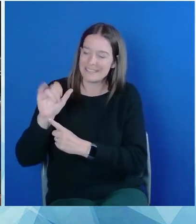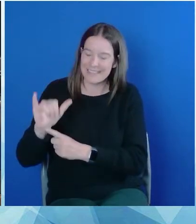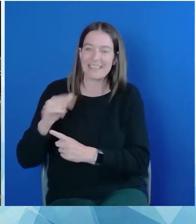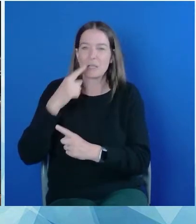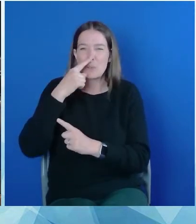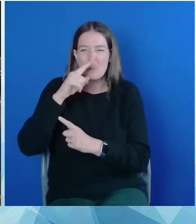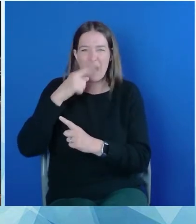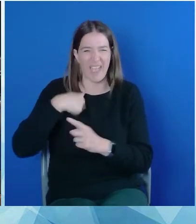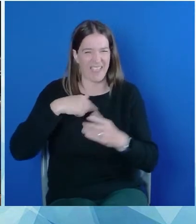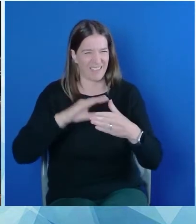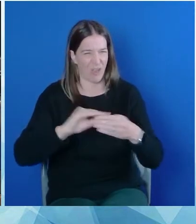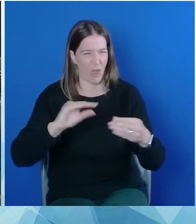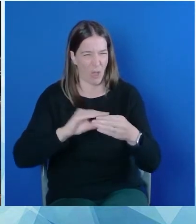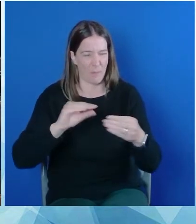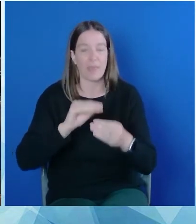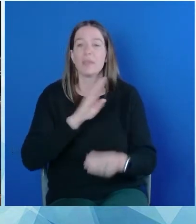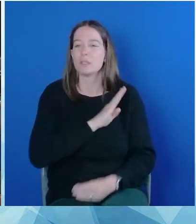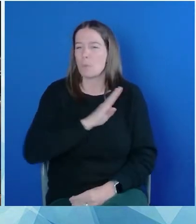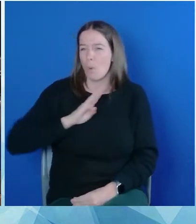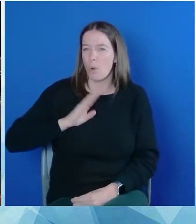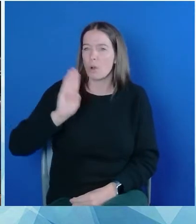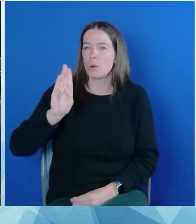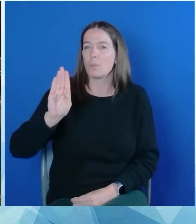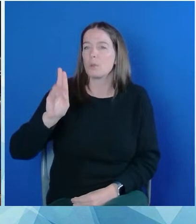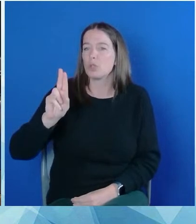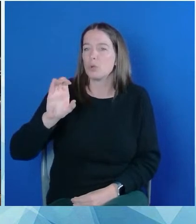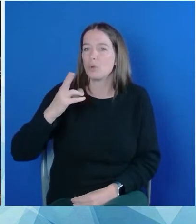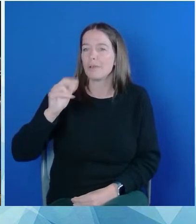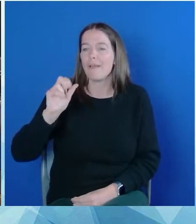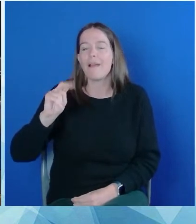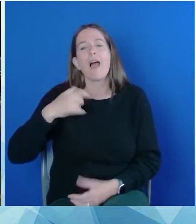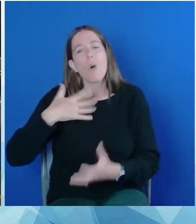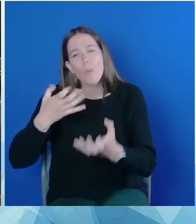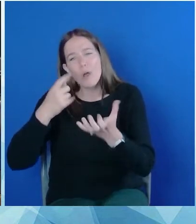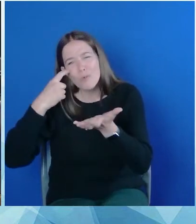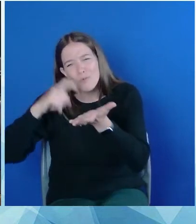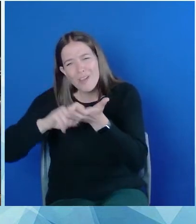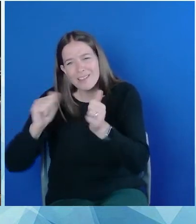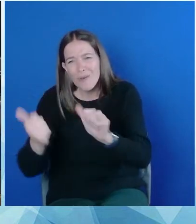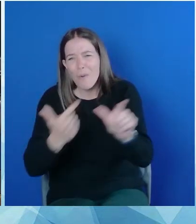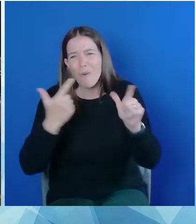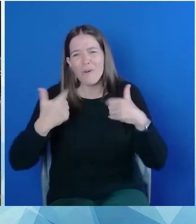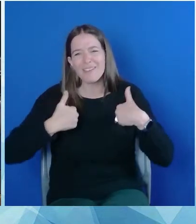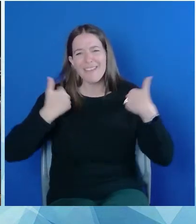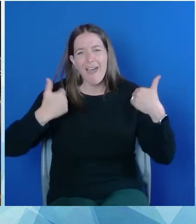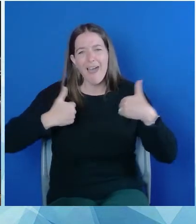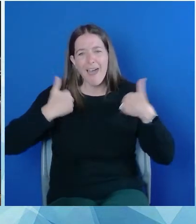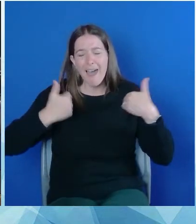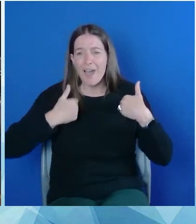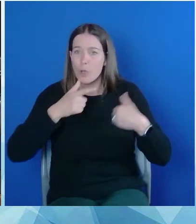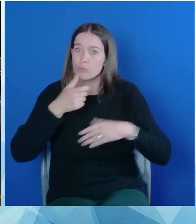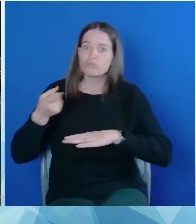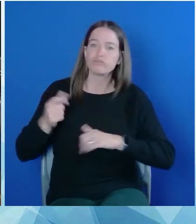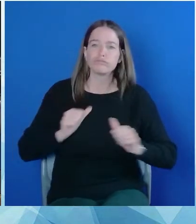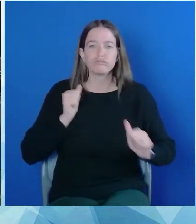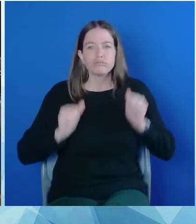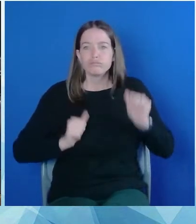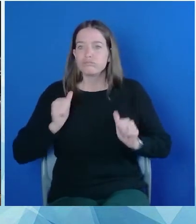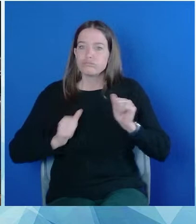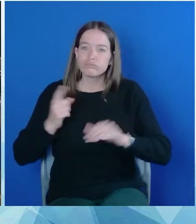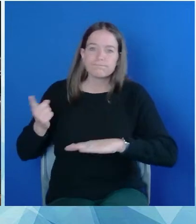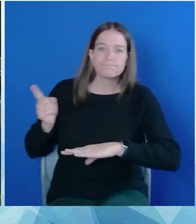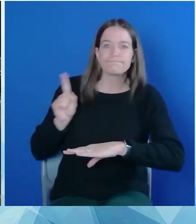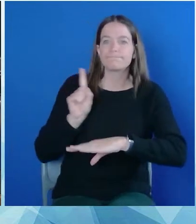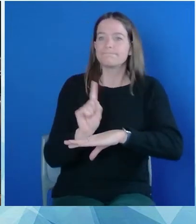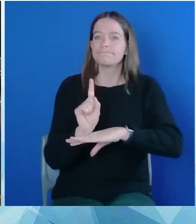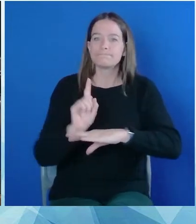Member Buchanan. I just want to recognize all the young people that stood up and spoke to us today and